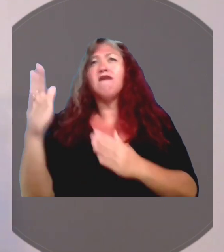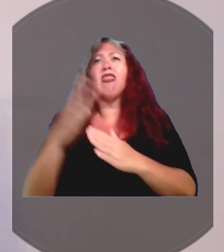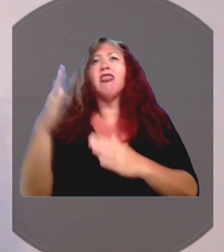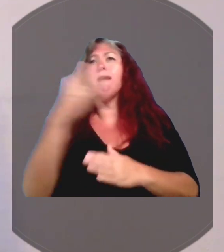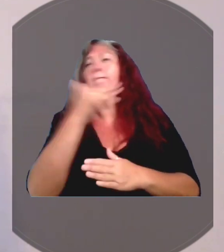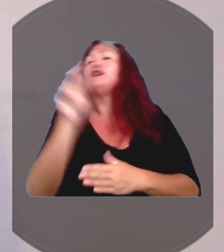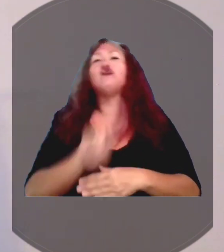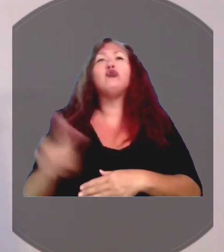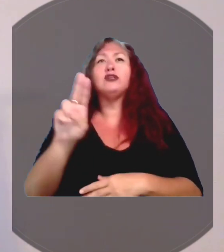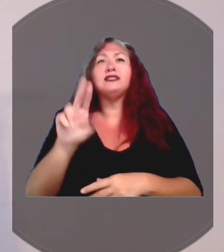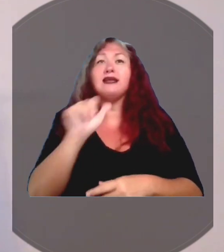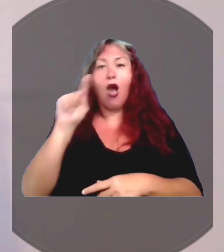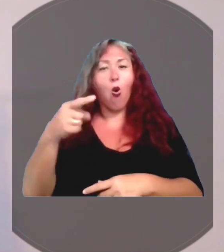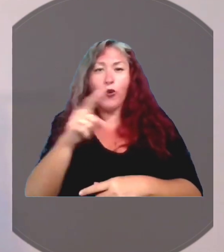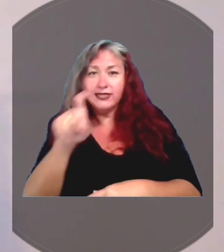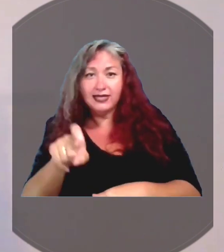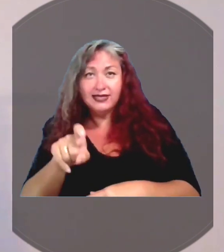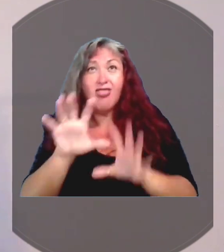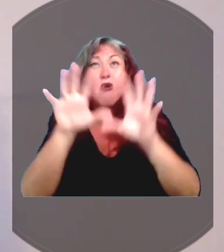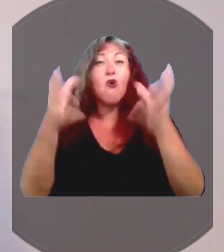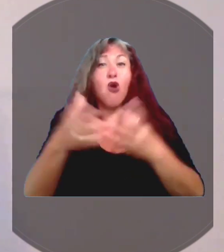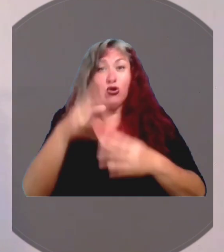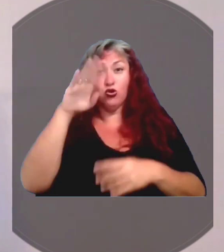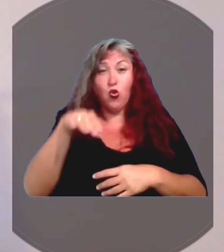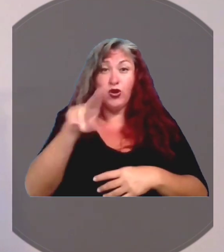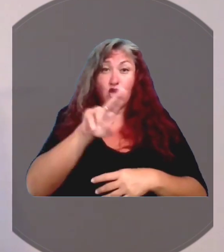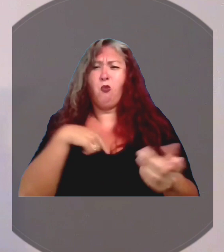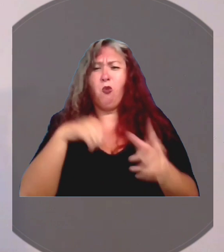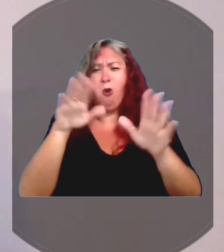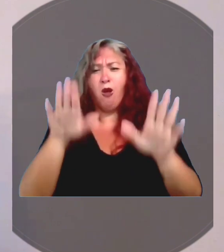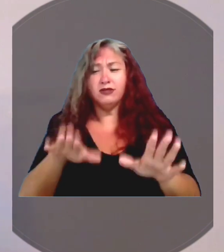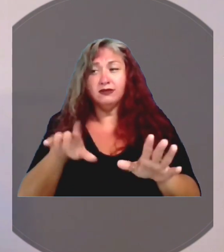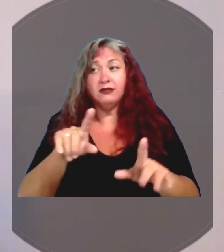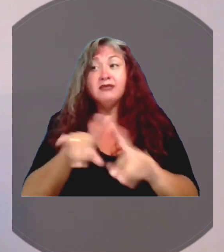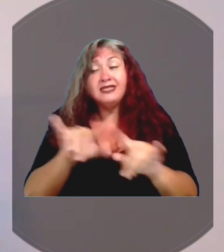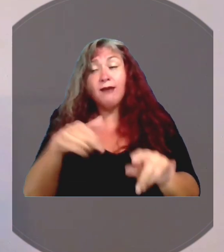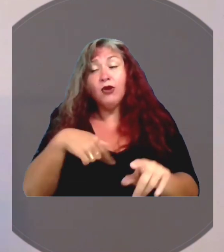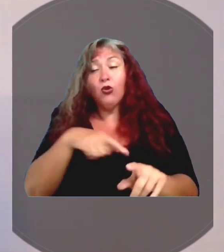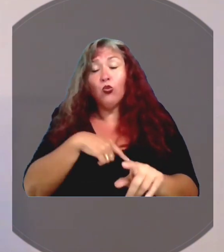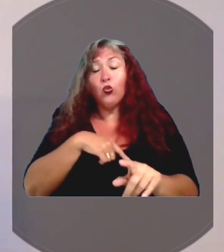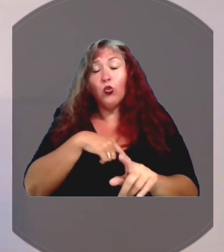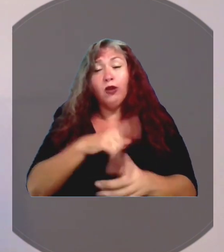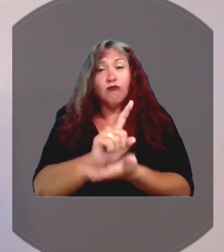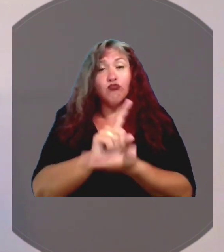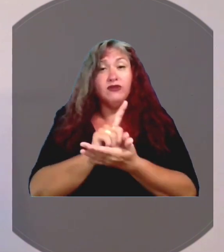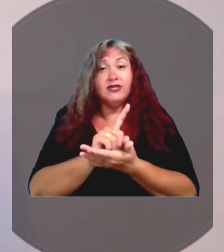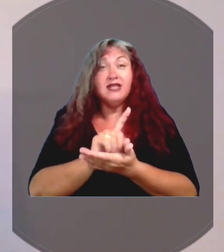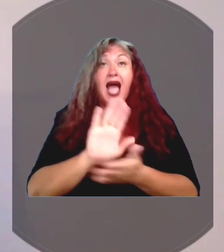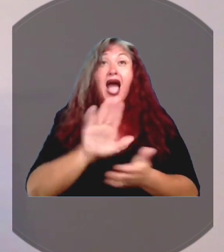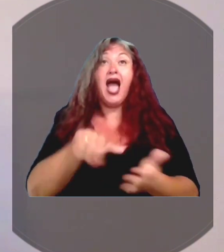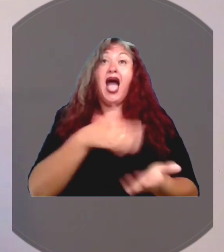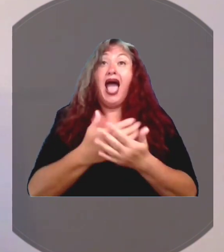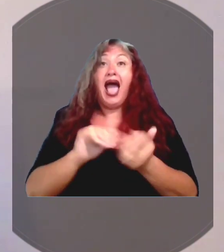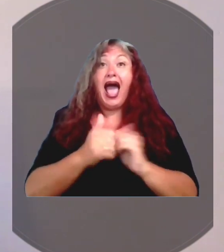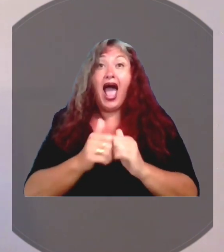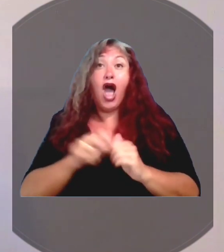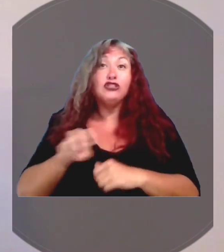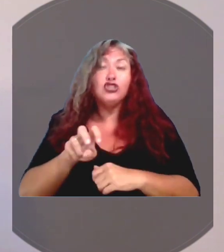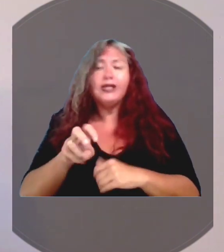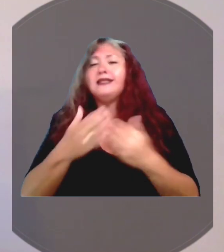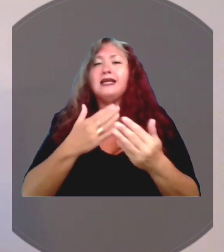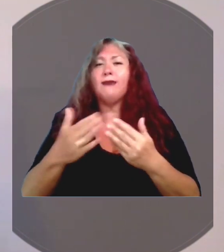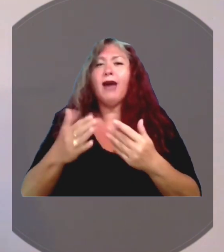from your peers, and from your colleagues. None of us makes it through anything alone. And so, I